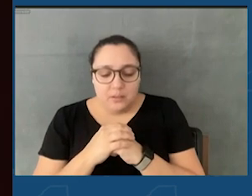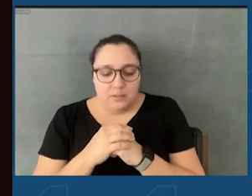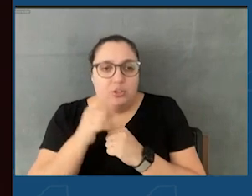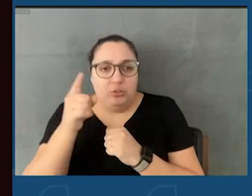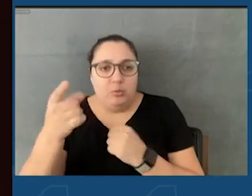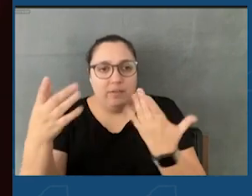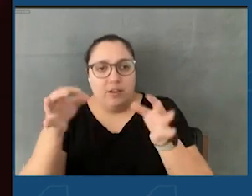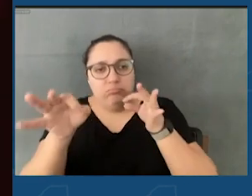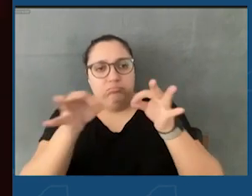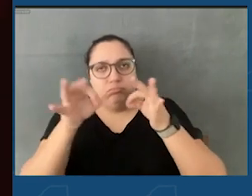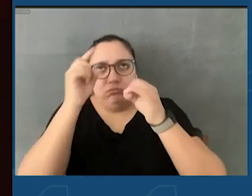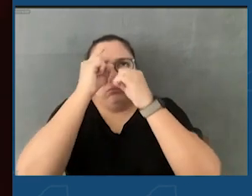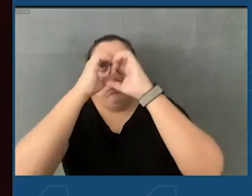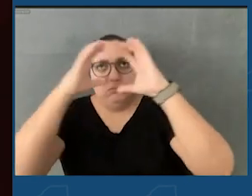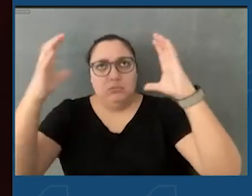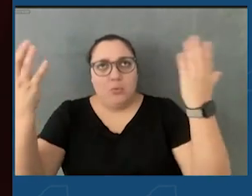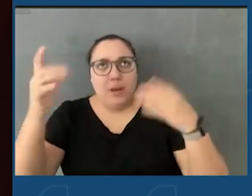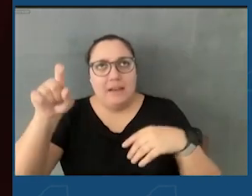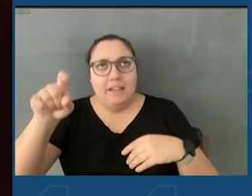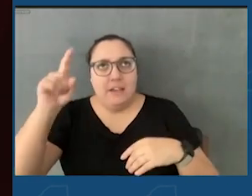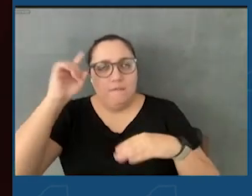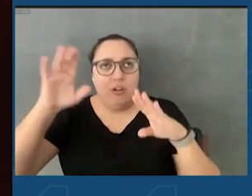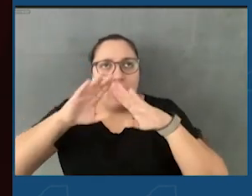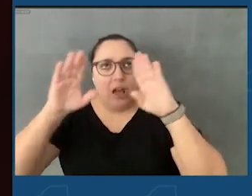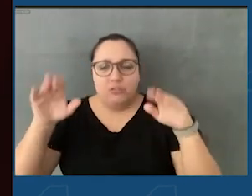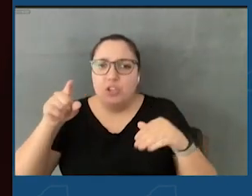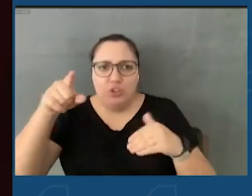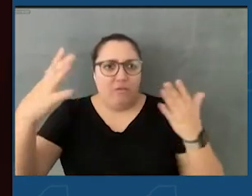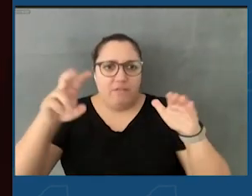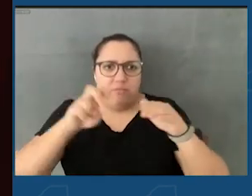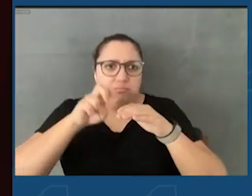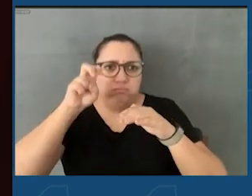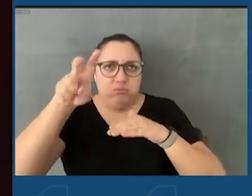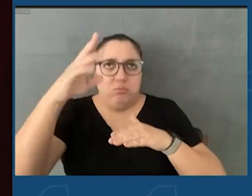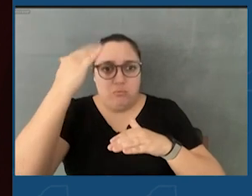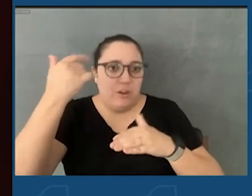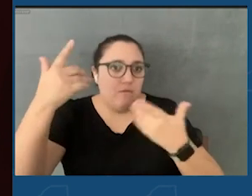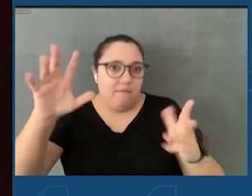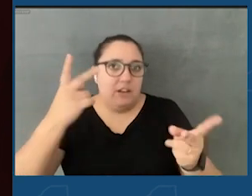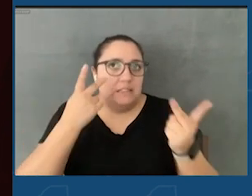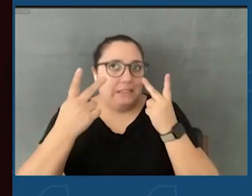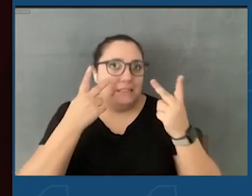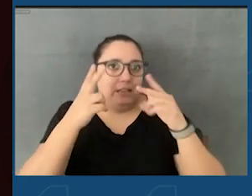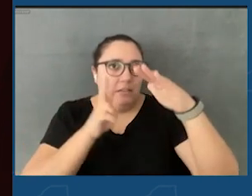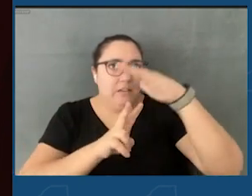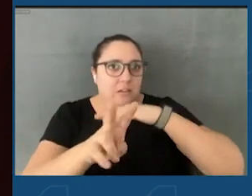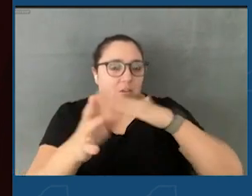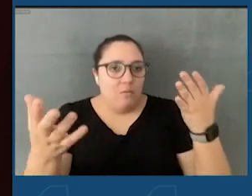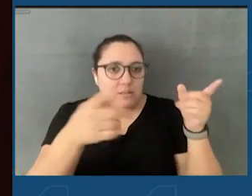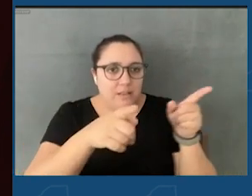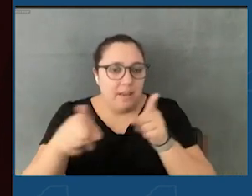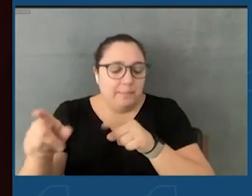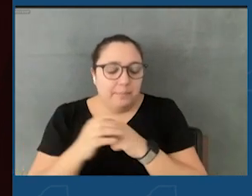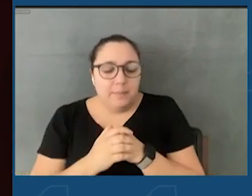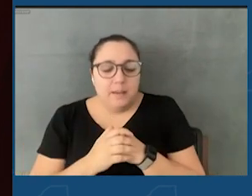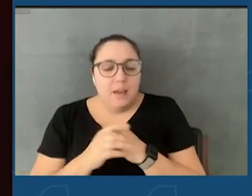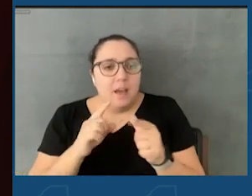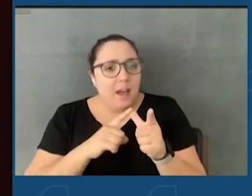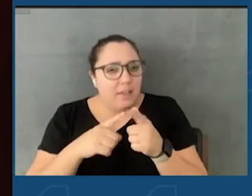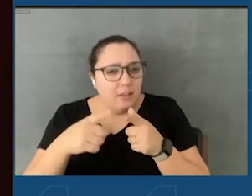to do for housing. You were ahead of all of us because you saw this coming. And then you talked to